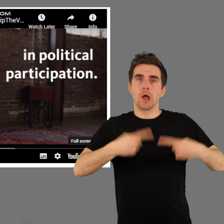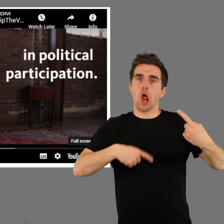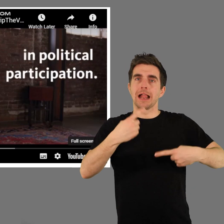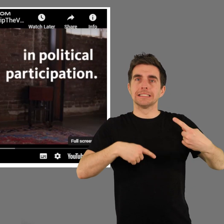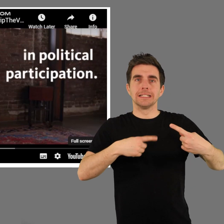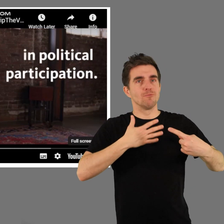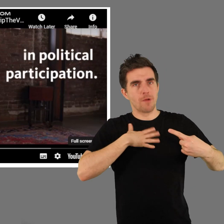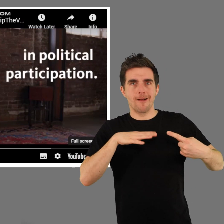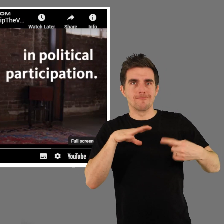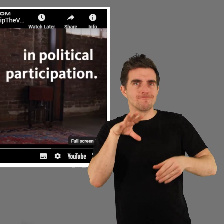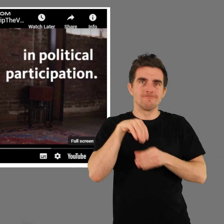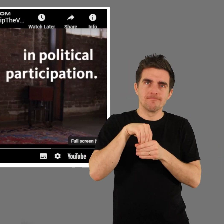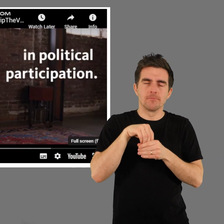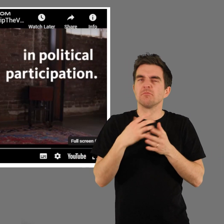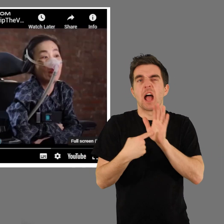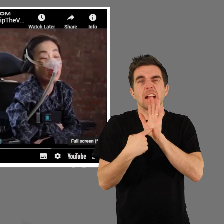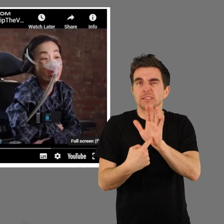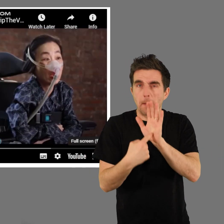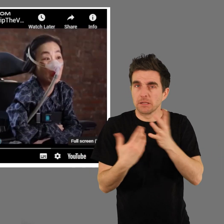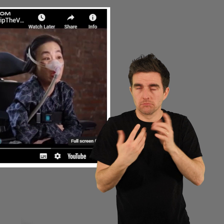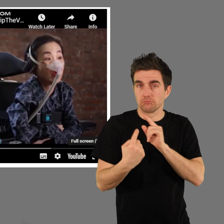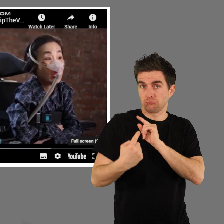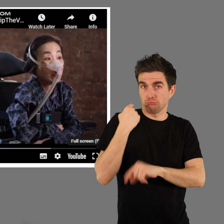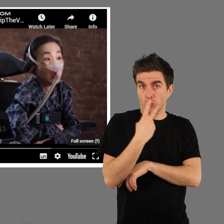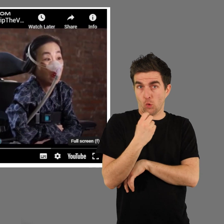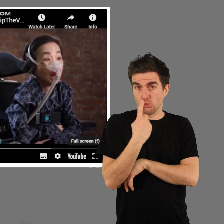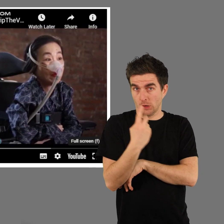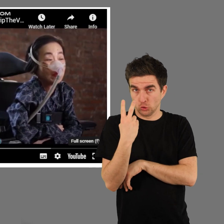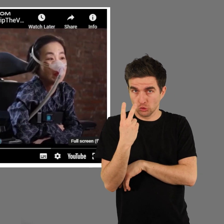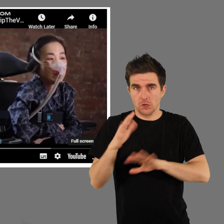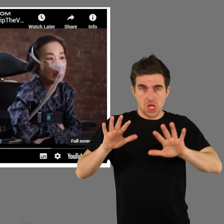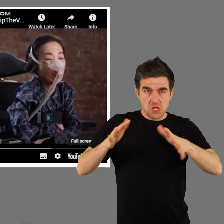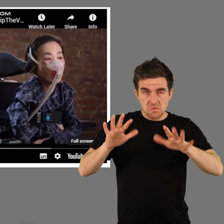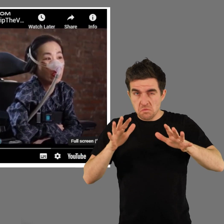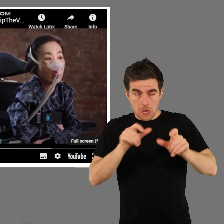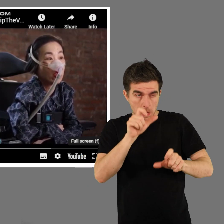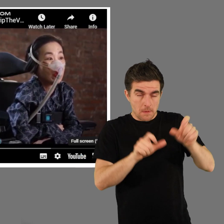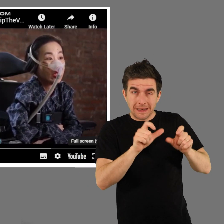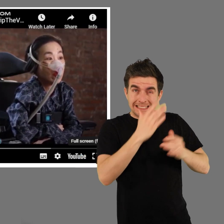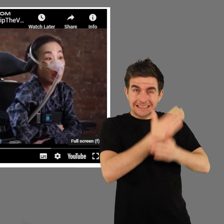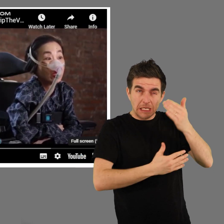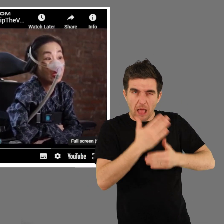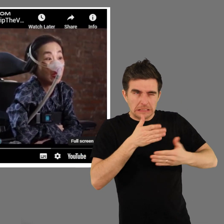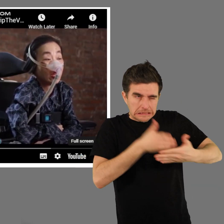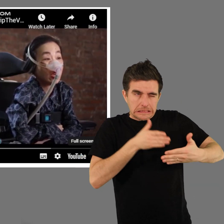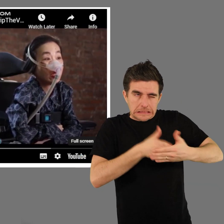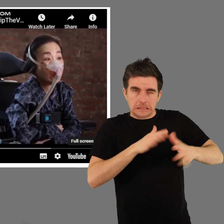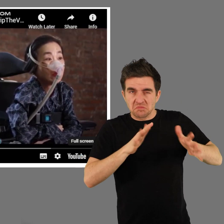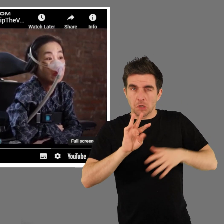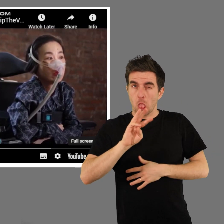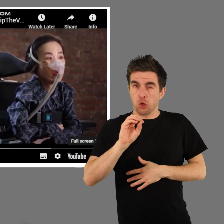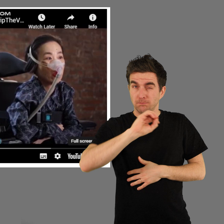in political participation. For example, in 2012, over 30% of people with